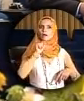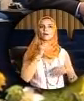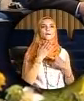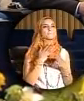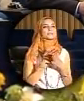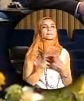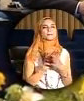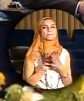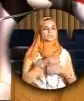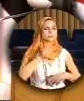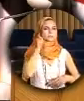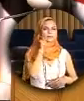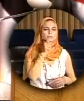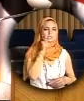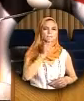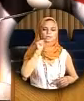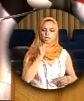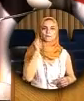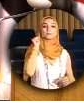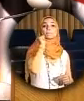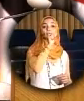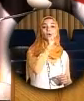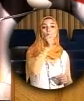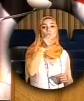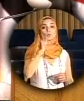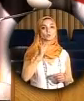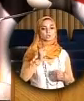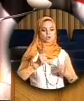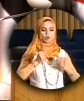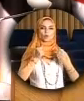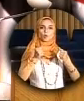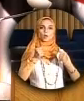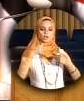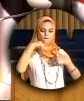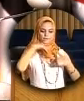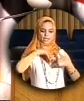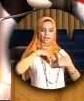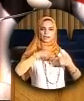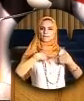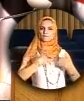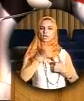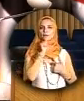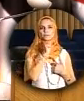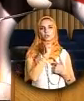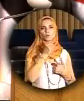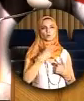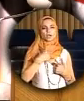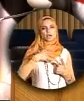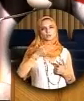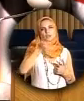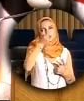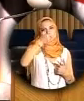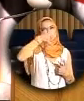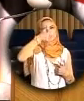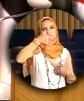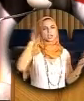to take a moment here to give a very special tribute to our girls from Wafa Ul Amal, the Light of